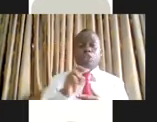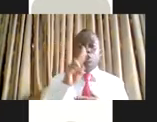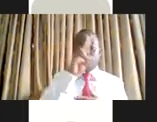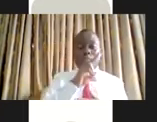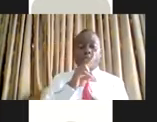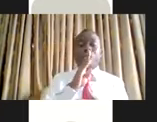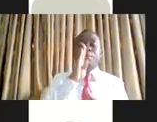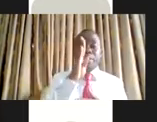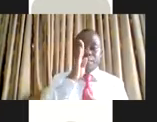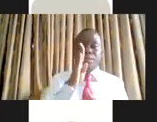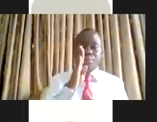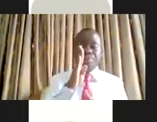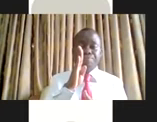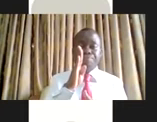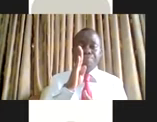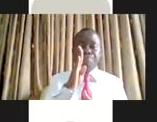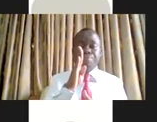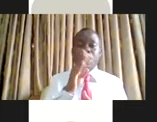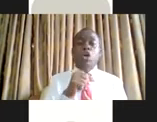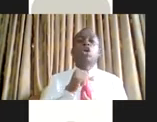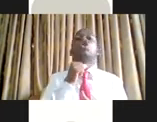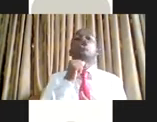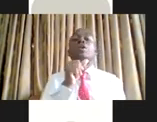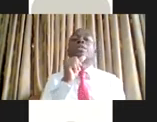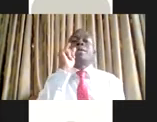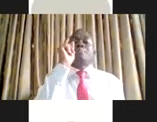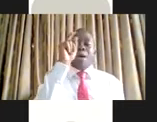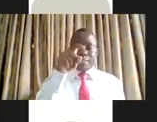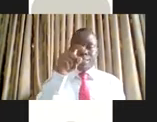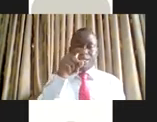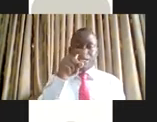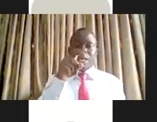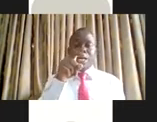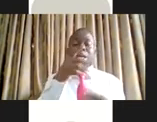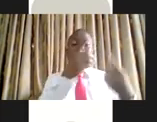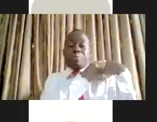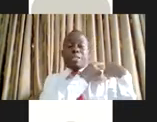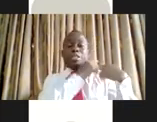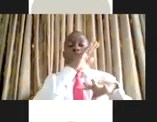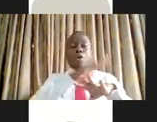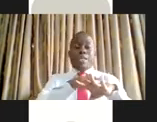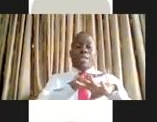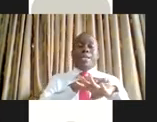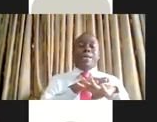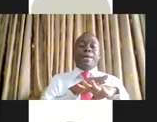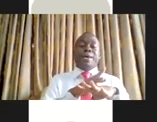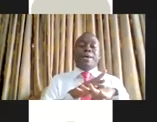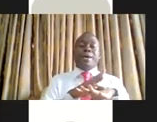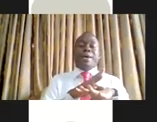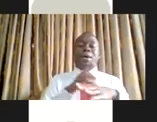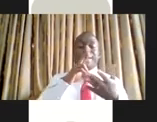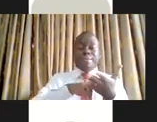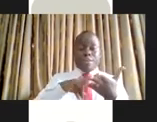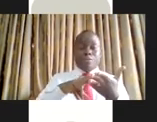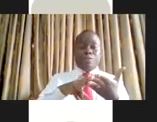to be based on the division of revenue that has been passed. And I think two reasons